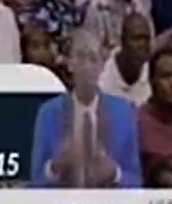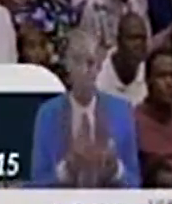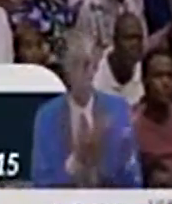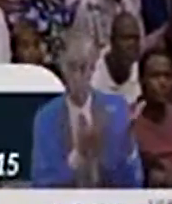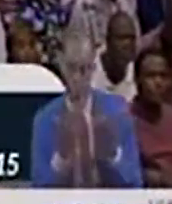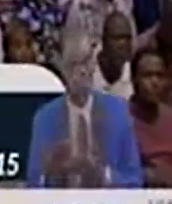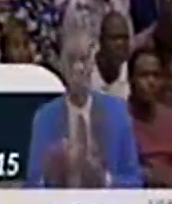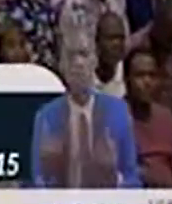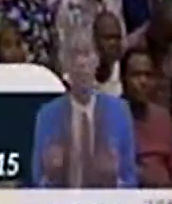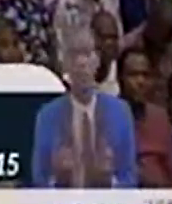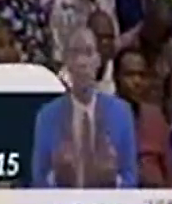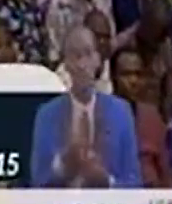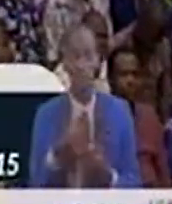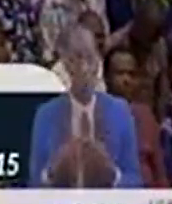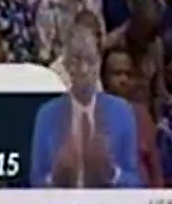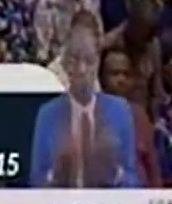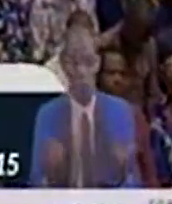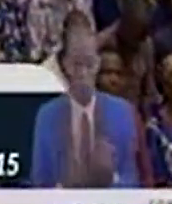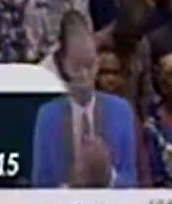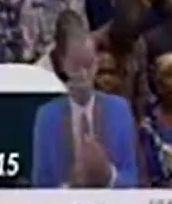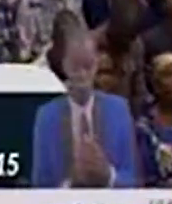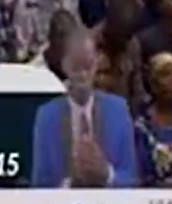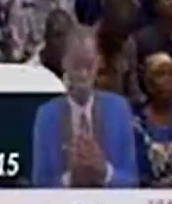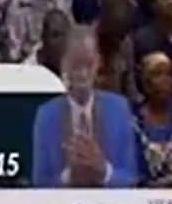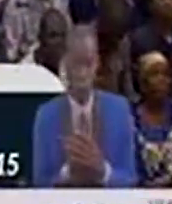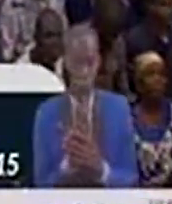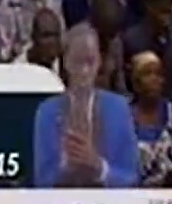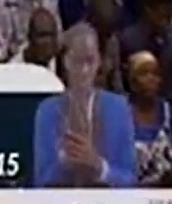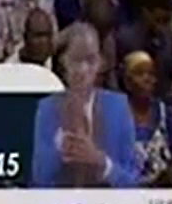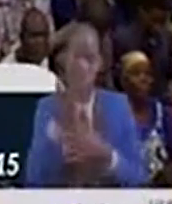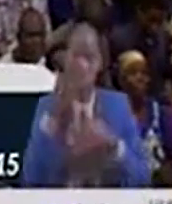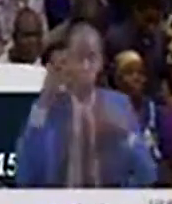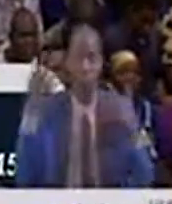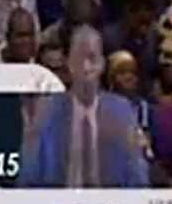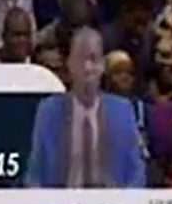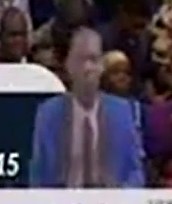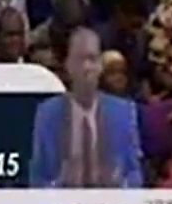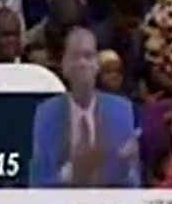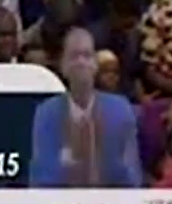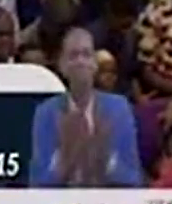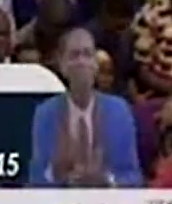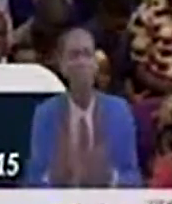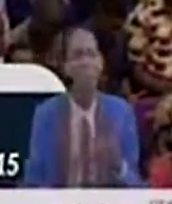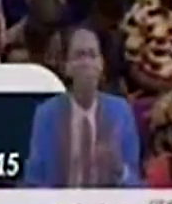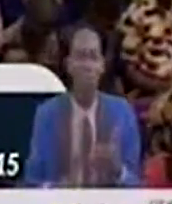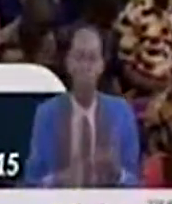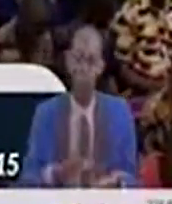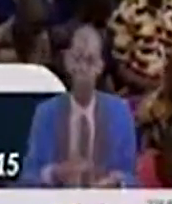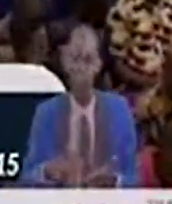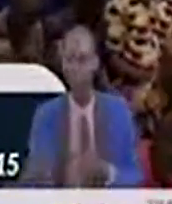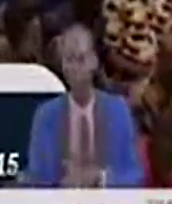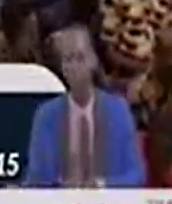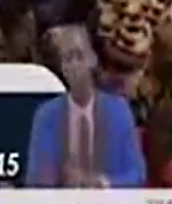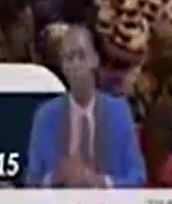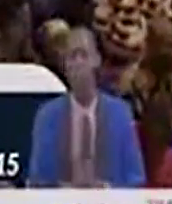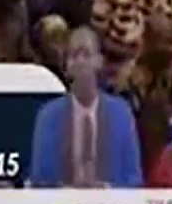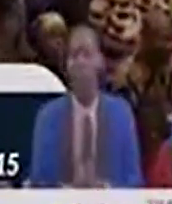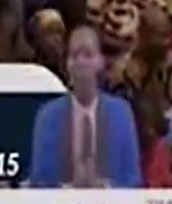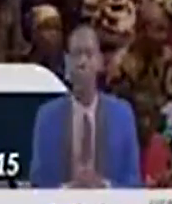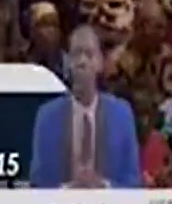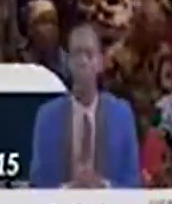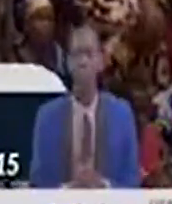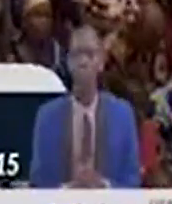And sin, when it is finished, bringeth forth death.